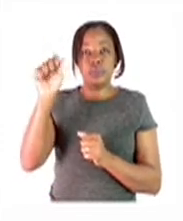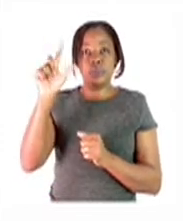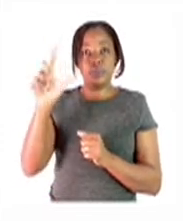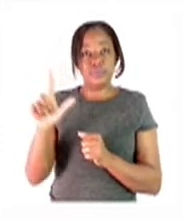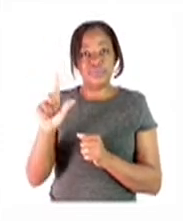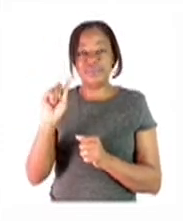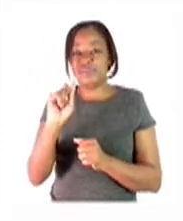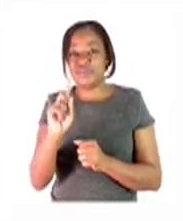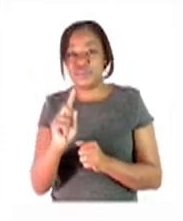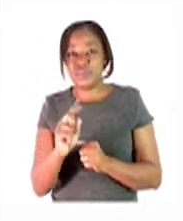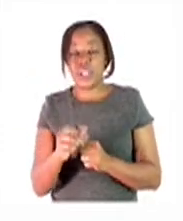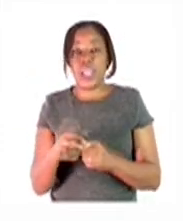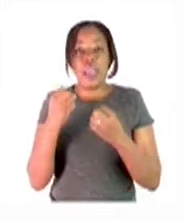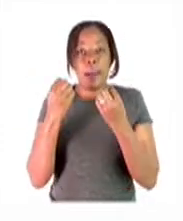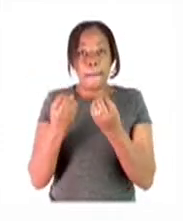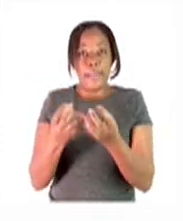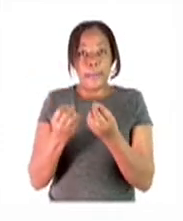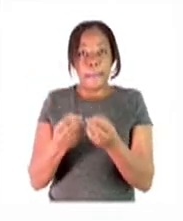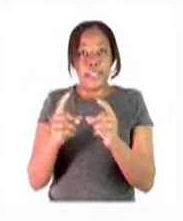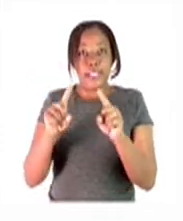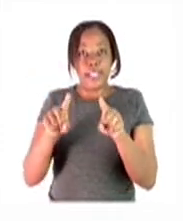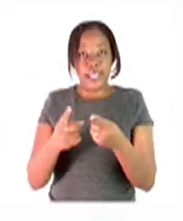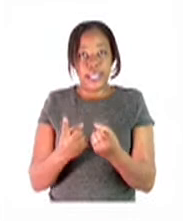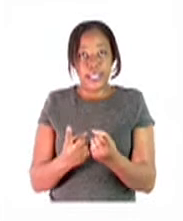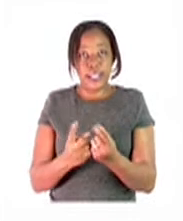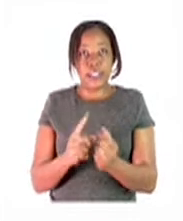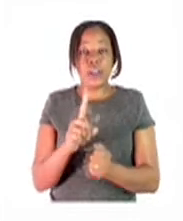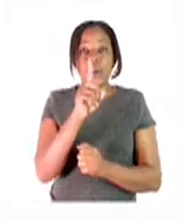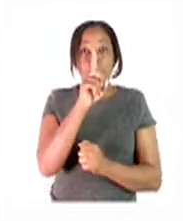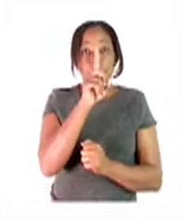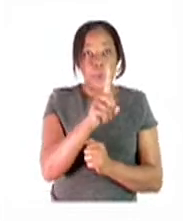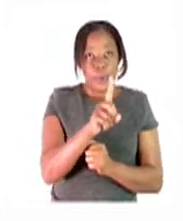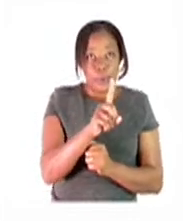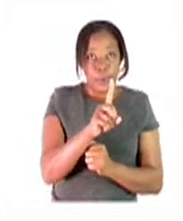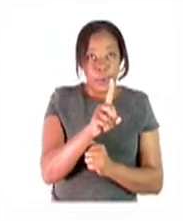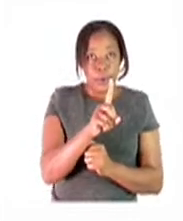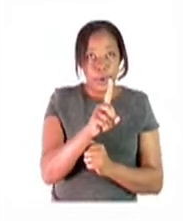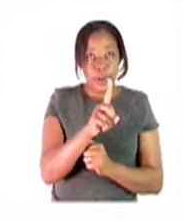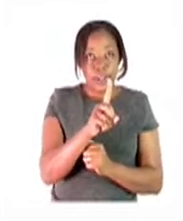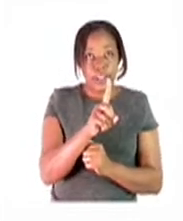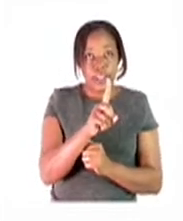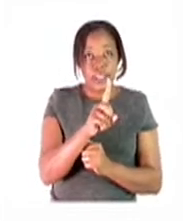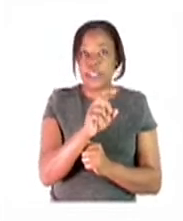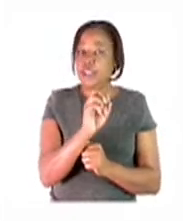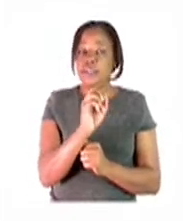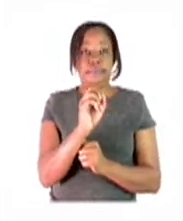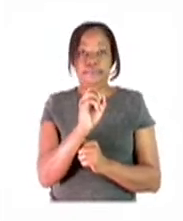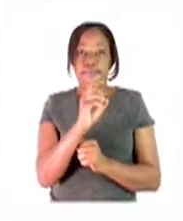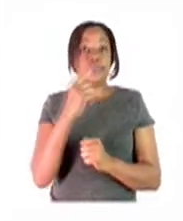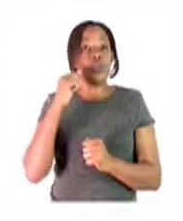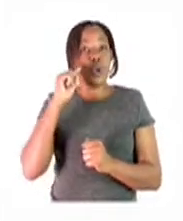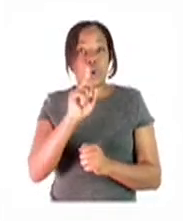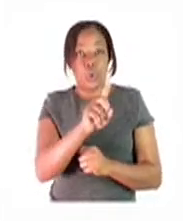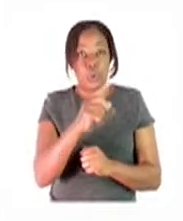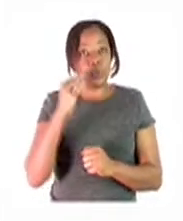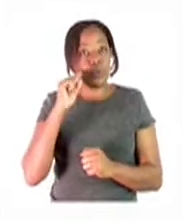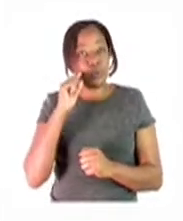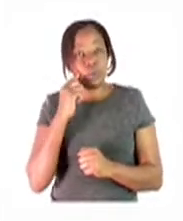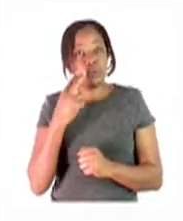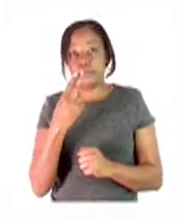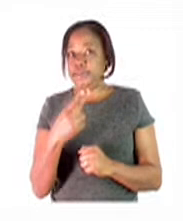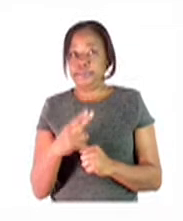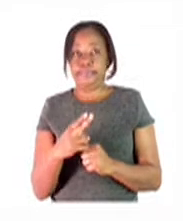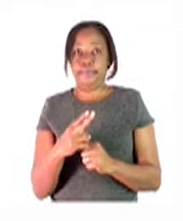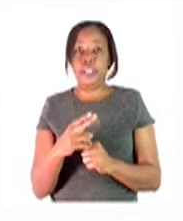than one. If I have 1 sweet, that is not plural. But if I have 2 or more than